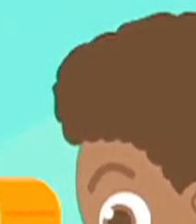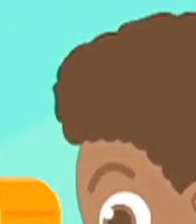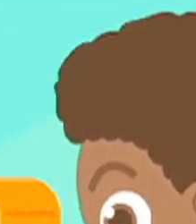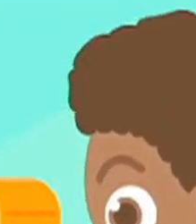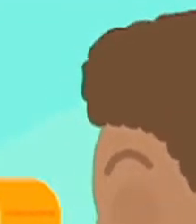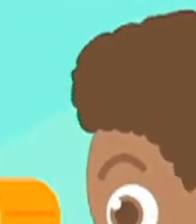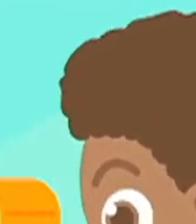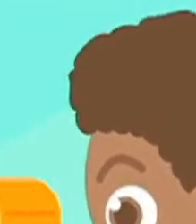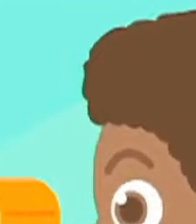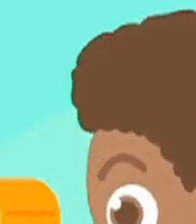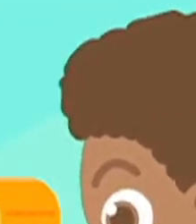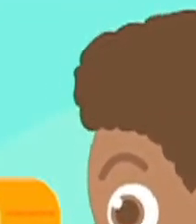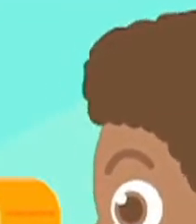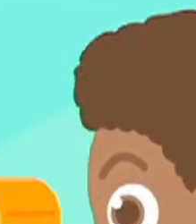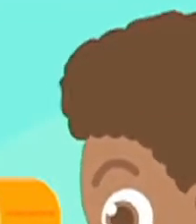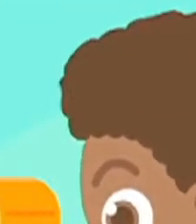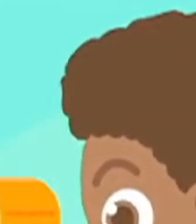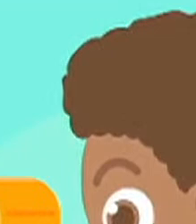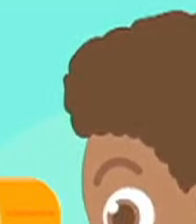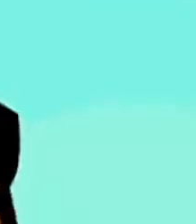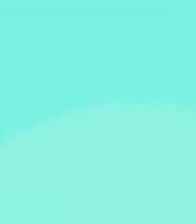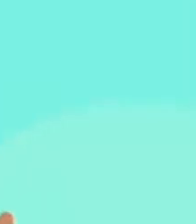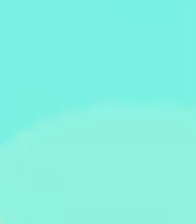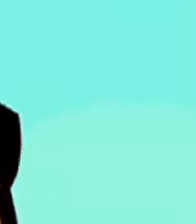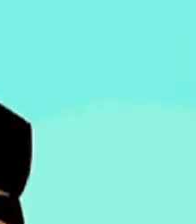4. Rinse our hands clean with water.